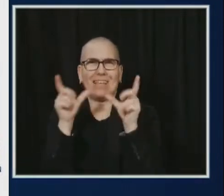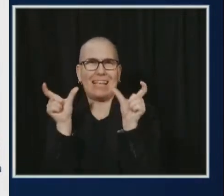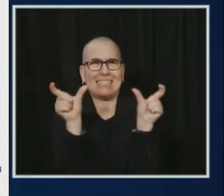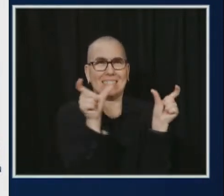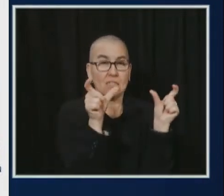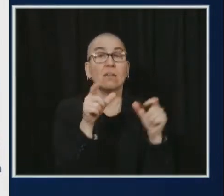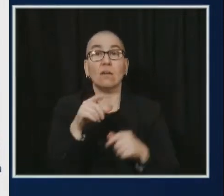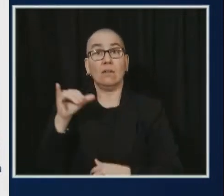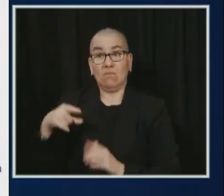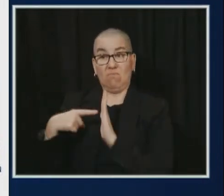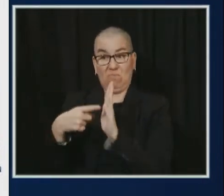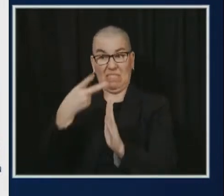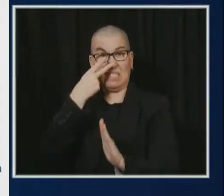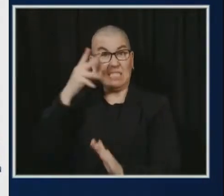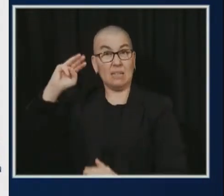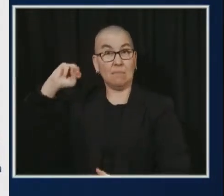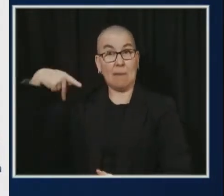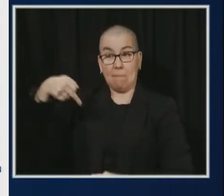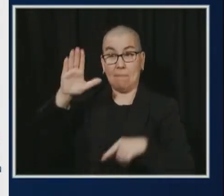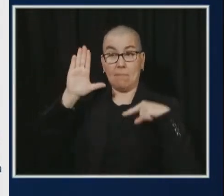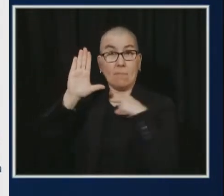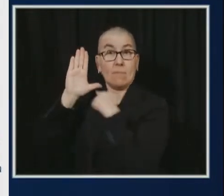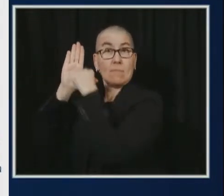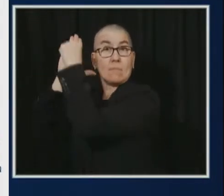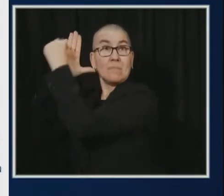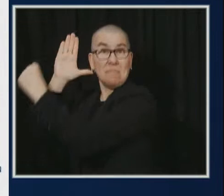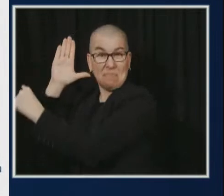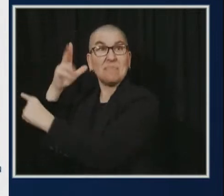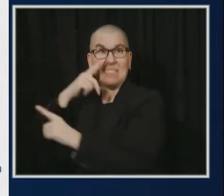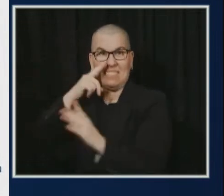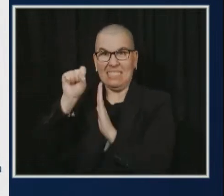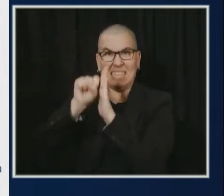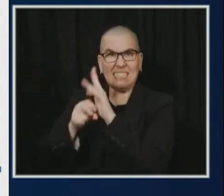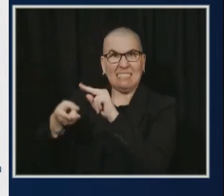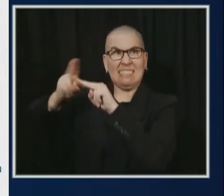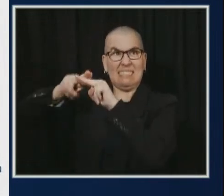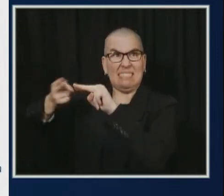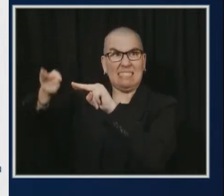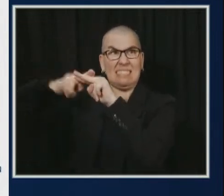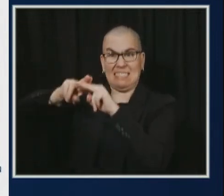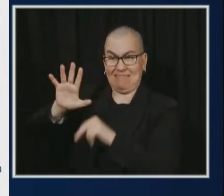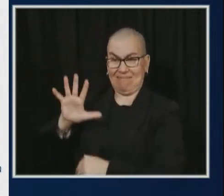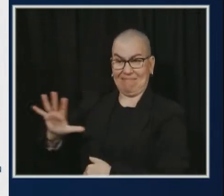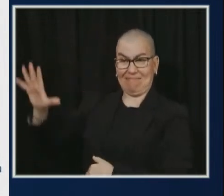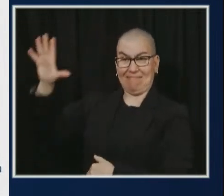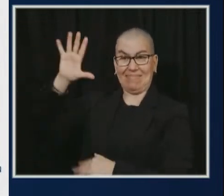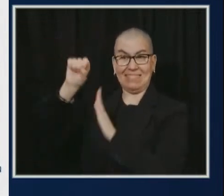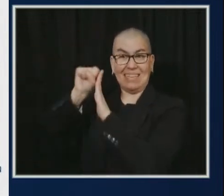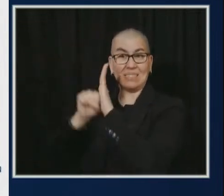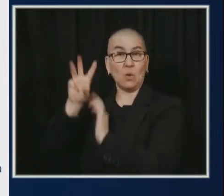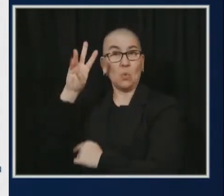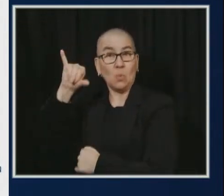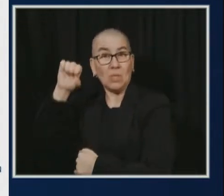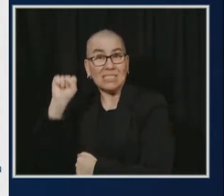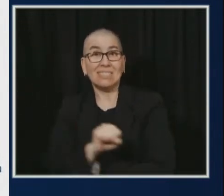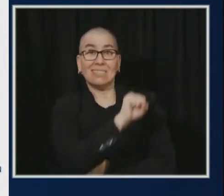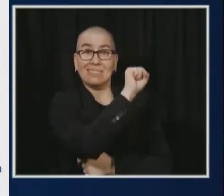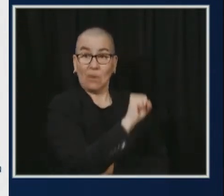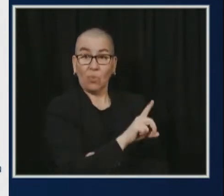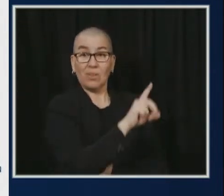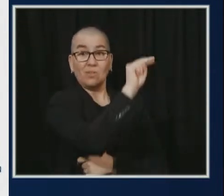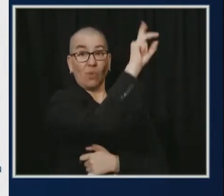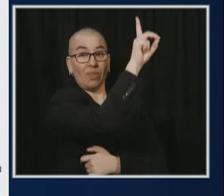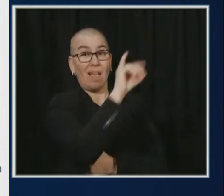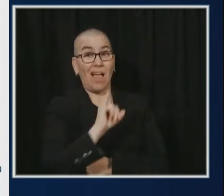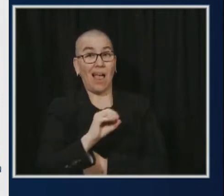the rise of COVID cases by states, and it shows our surrounding states. And this has been certainly nothing that people haven't